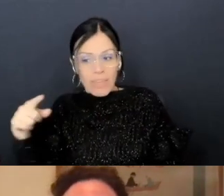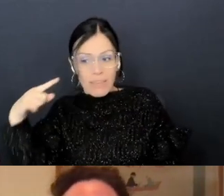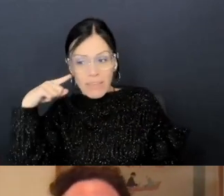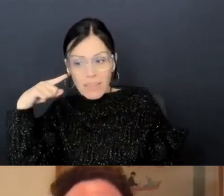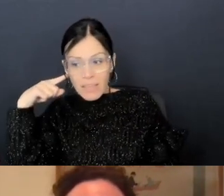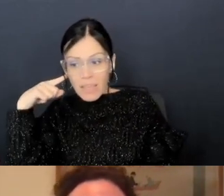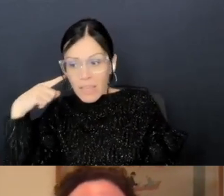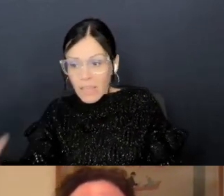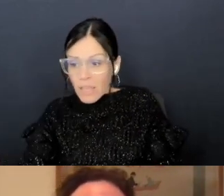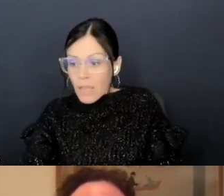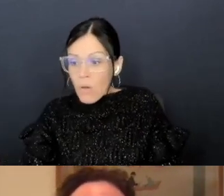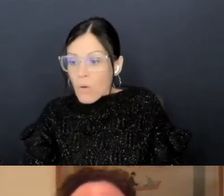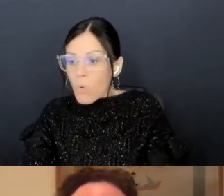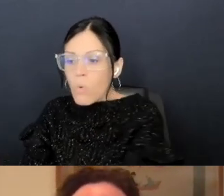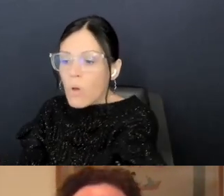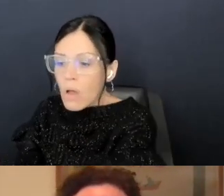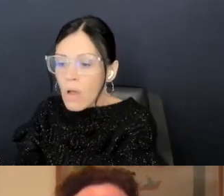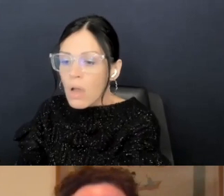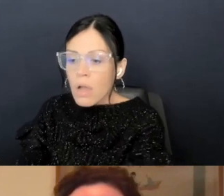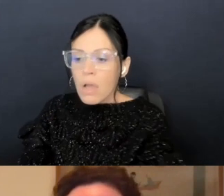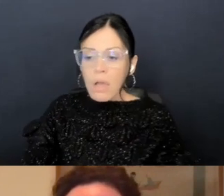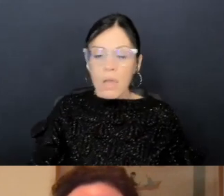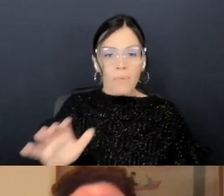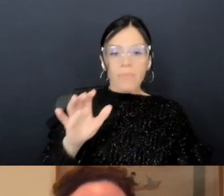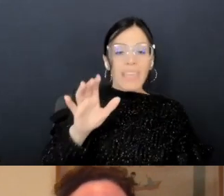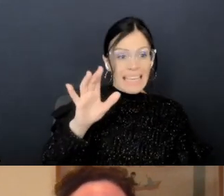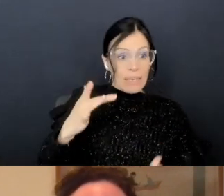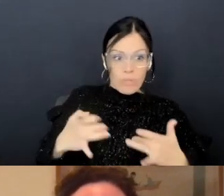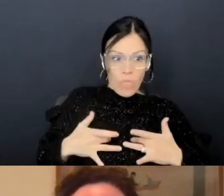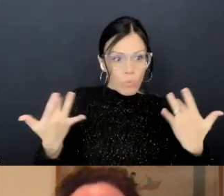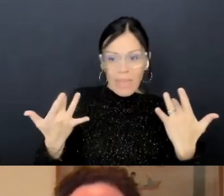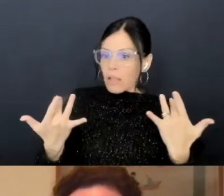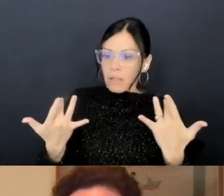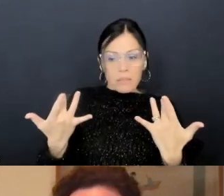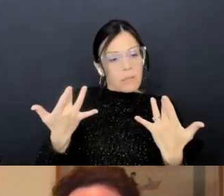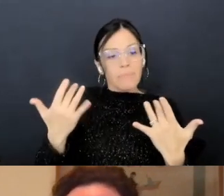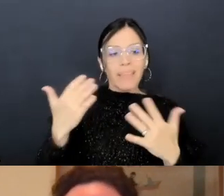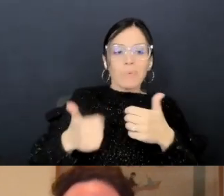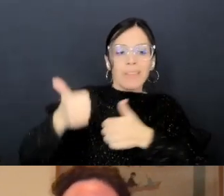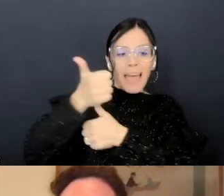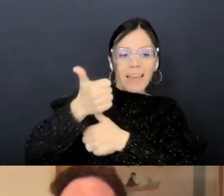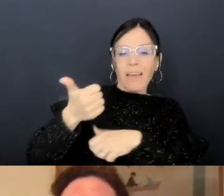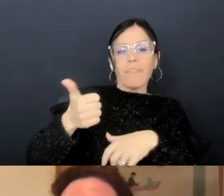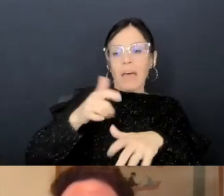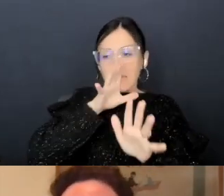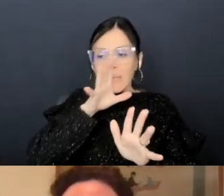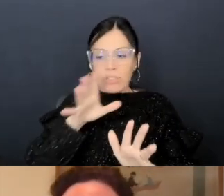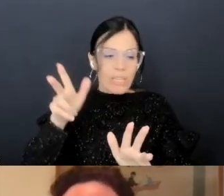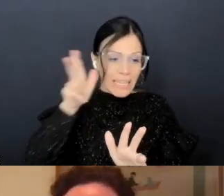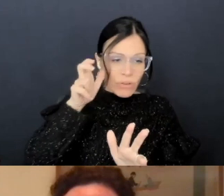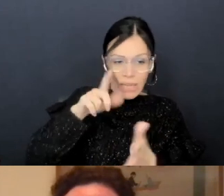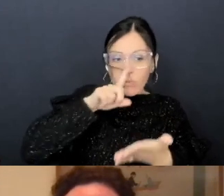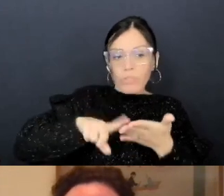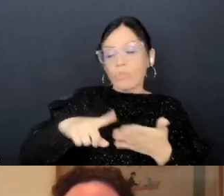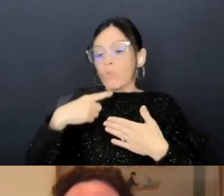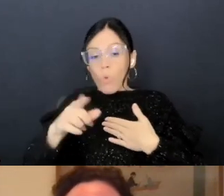as i said for himself and he was delighted when harvey fletcher the head of speech and hearing research at the labs told him that his